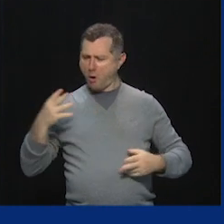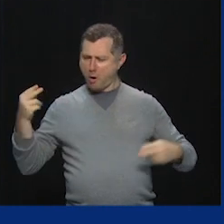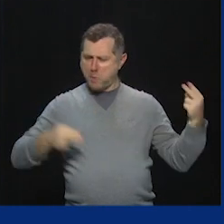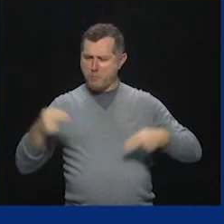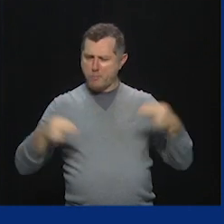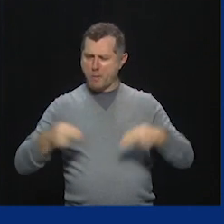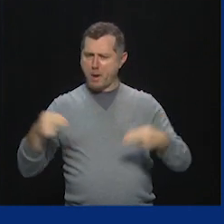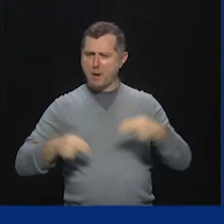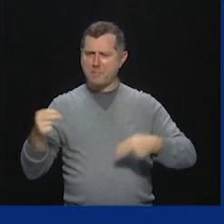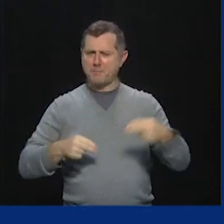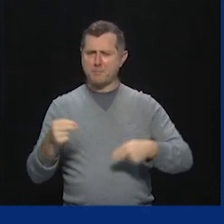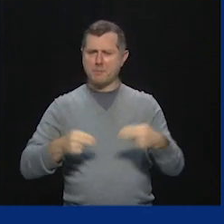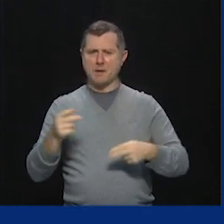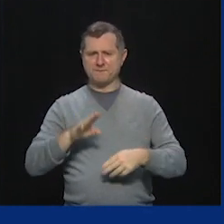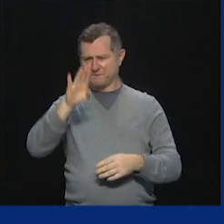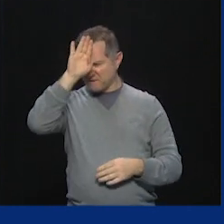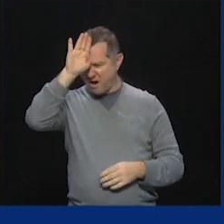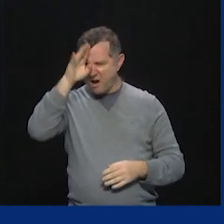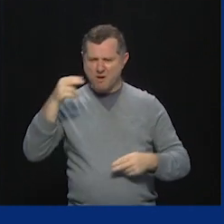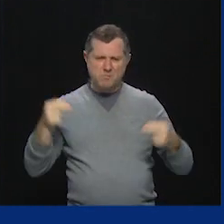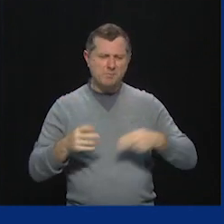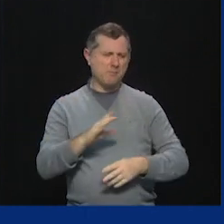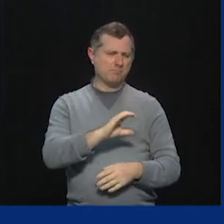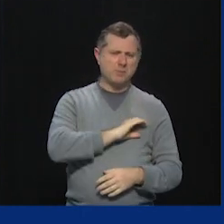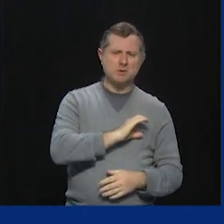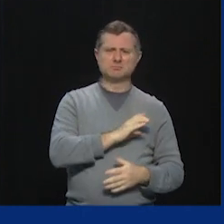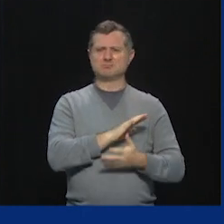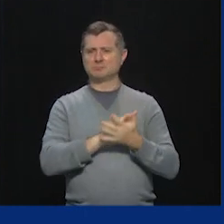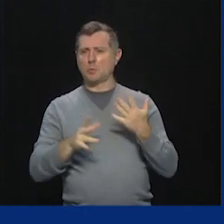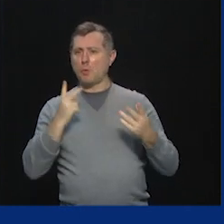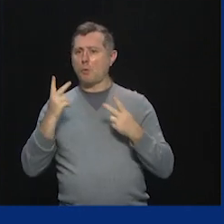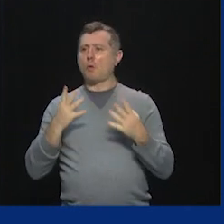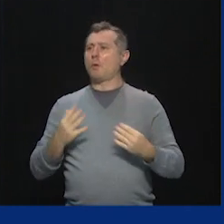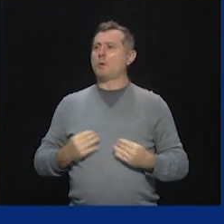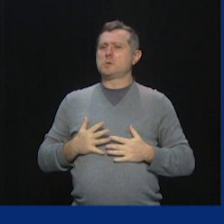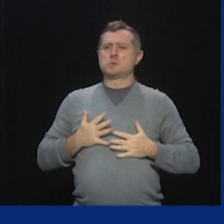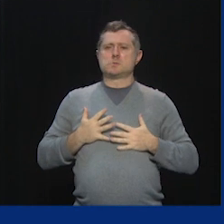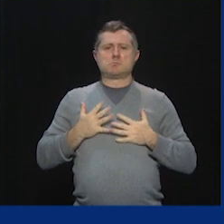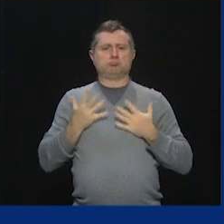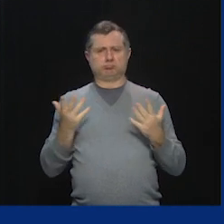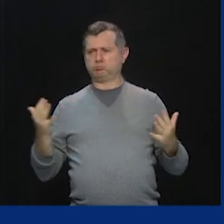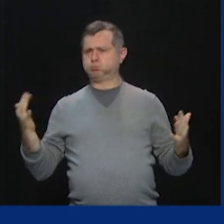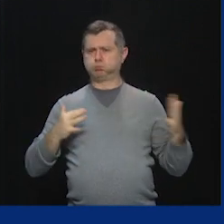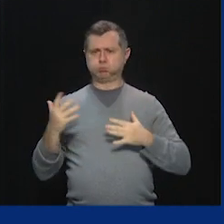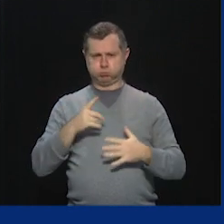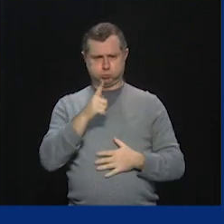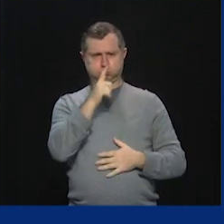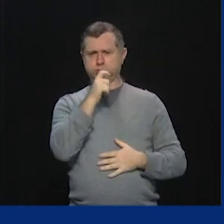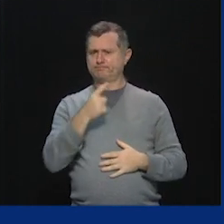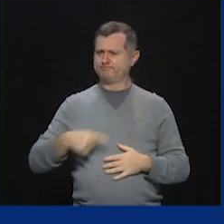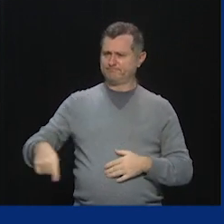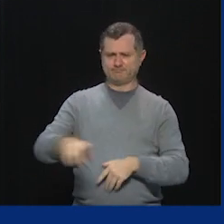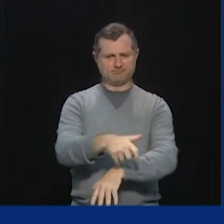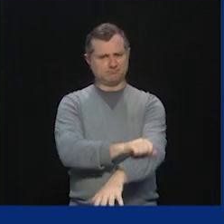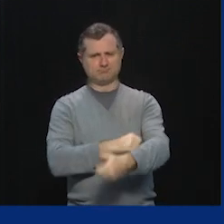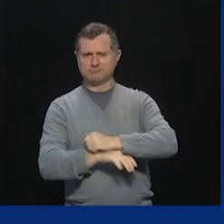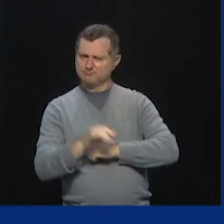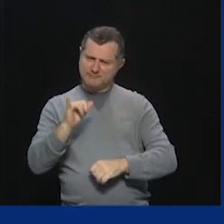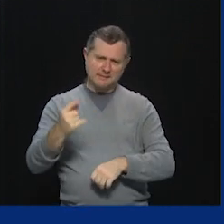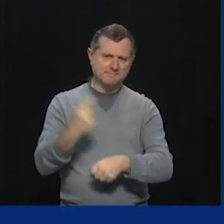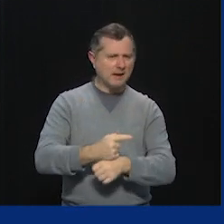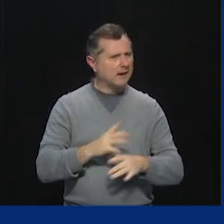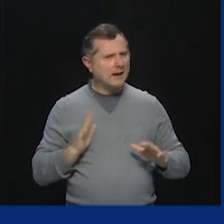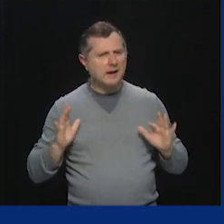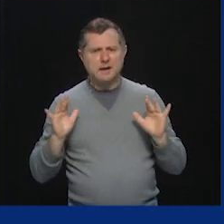a firefighter or law enforcement because they were so inspired by the actions of those who showed the utmost courage on that day.